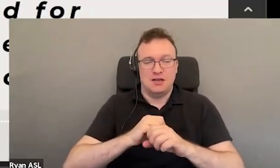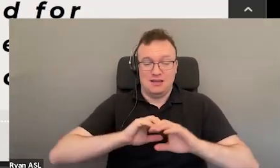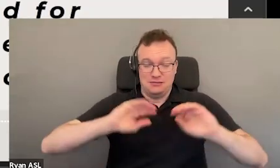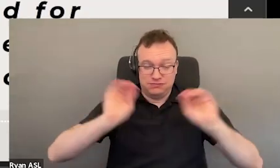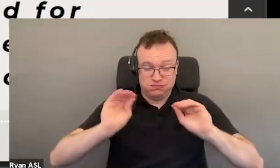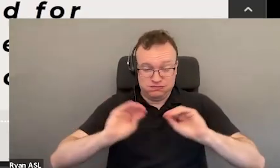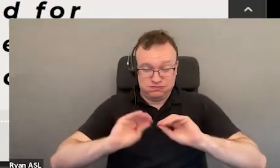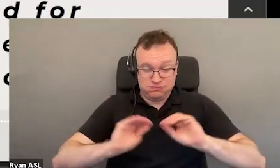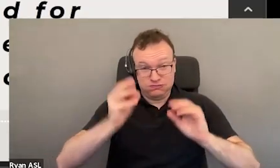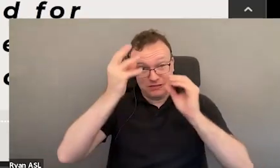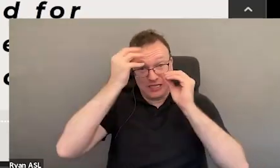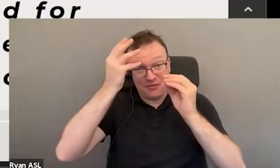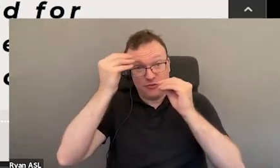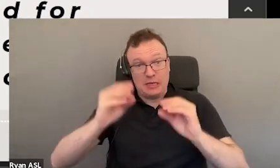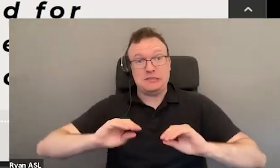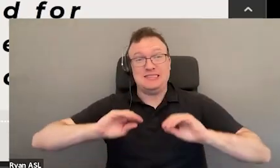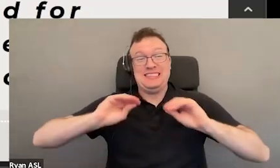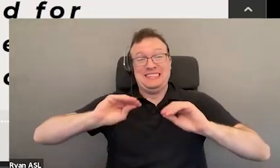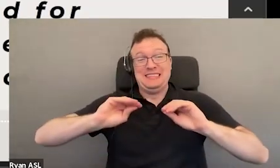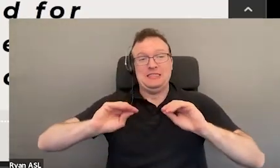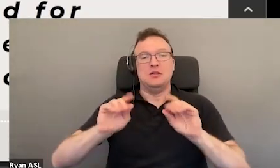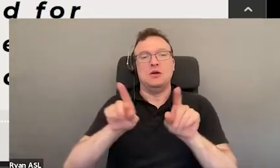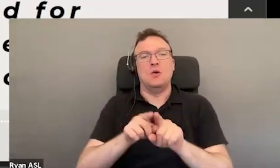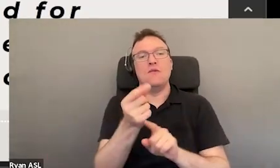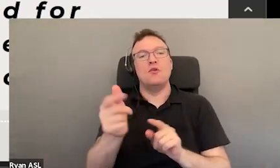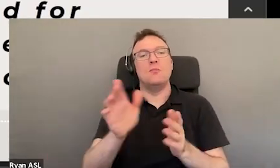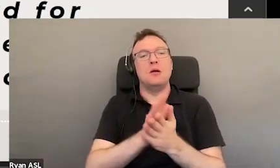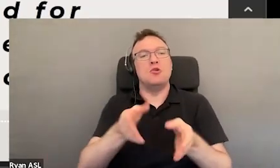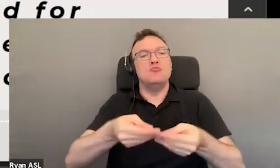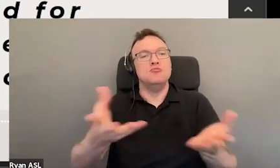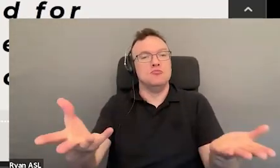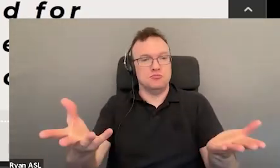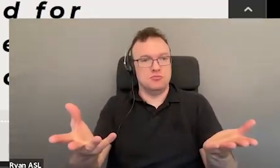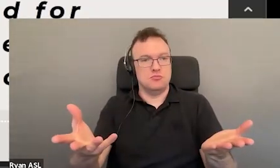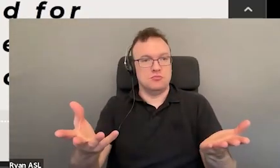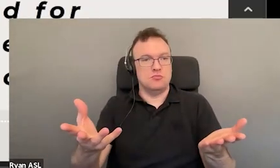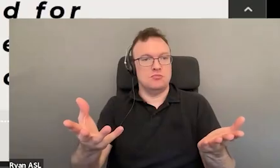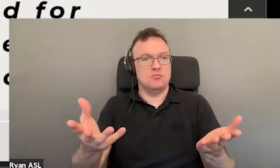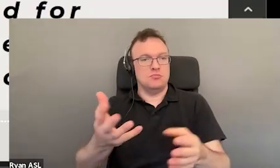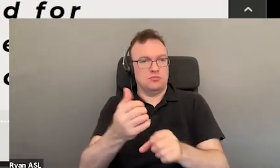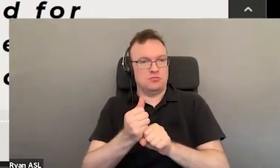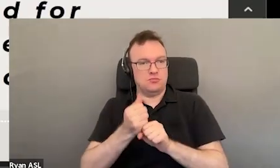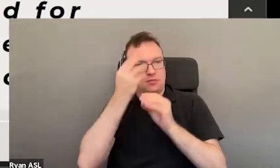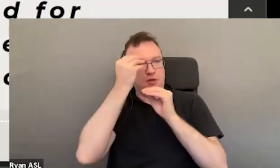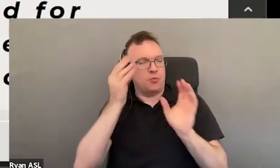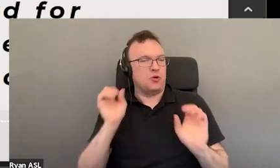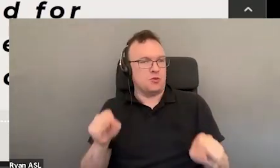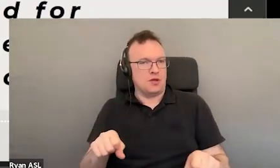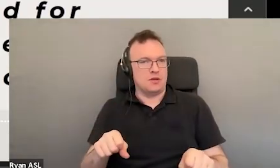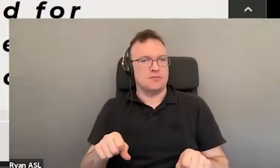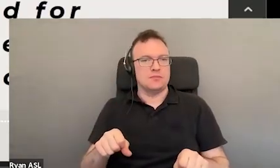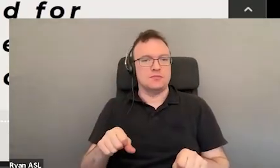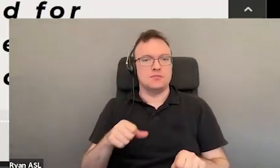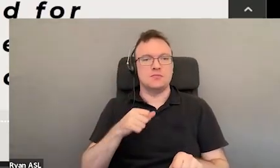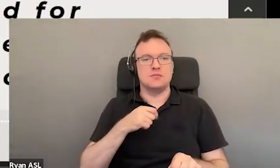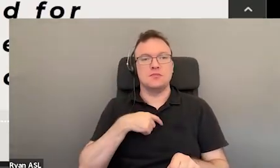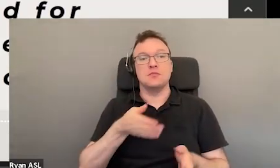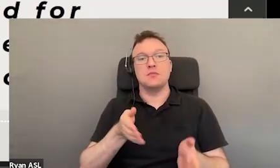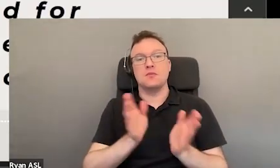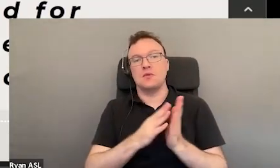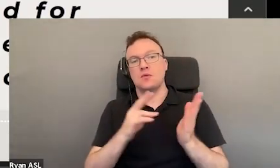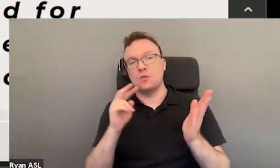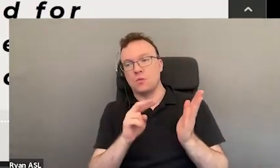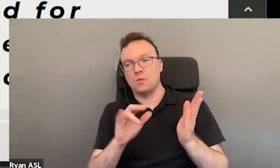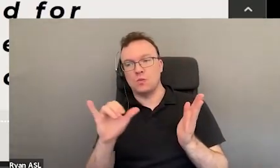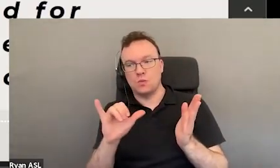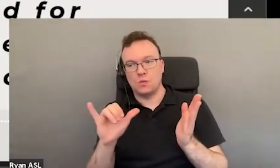of information here. We also have a couple of handouts that we are providing to you that you can take away information. So I'll just call your attention to that as